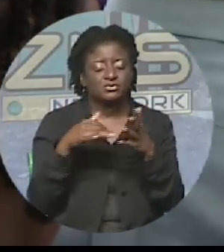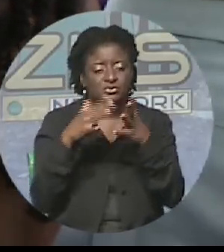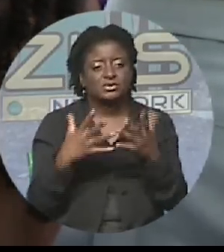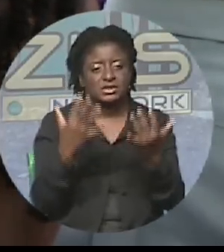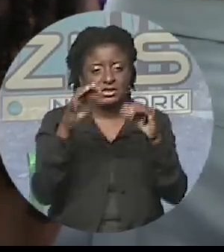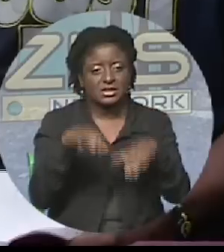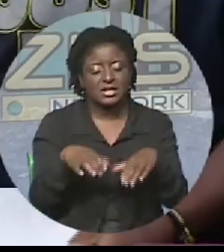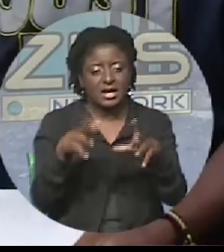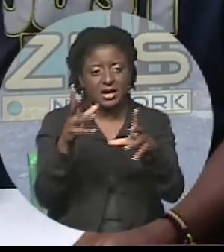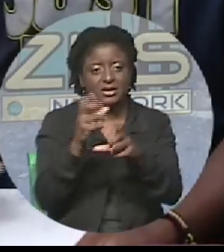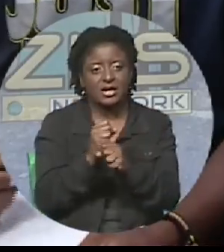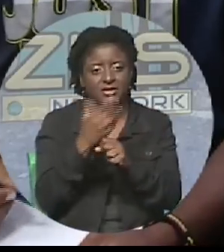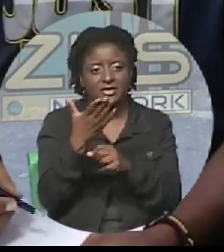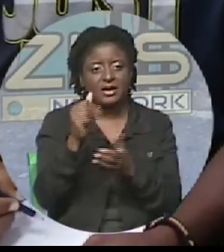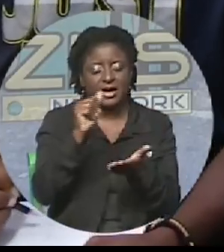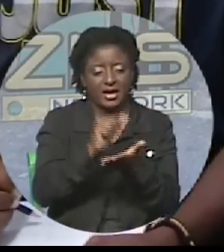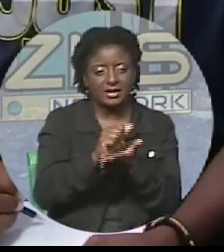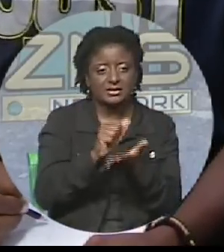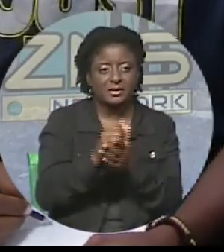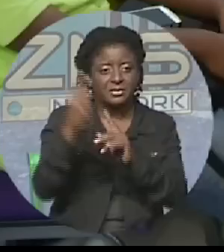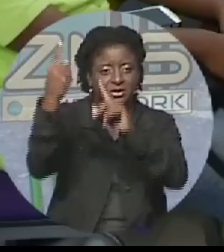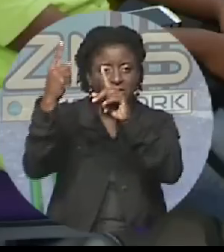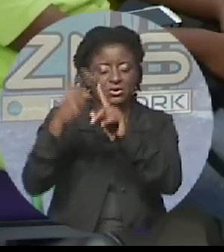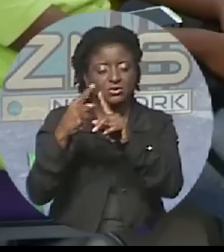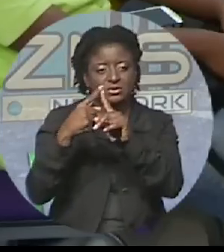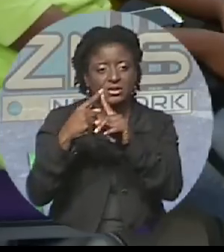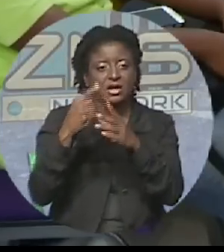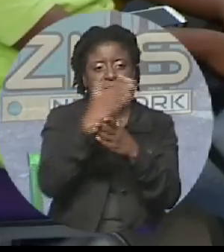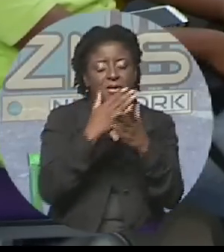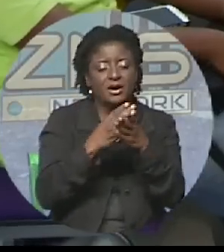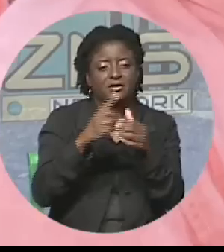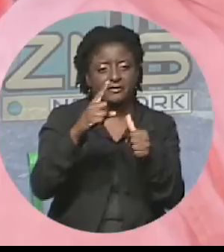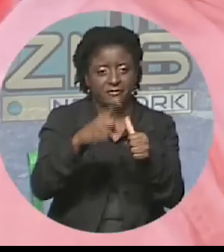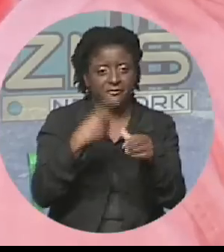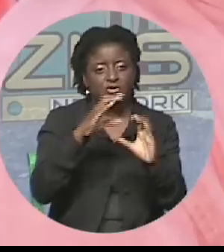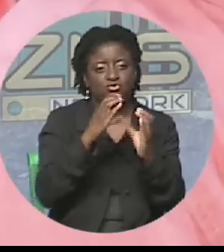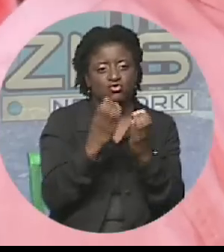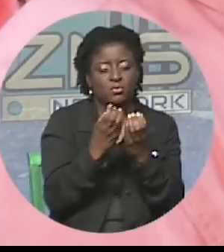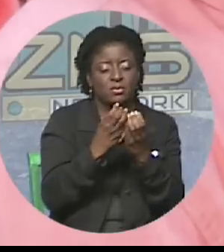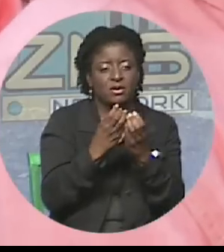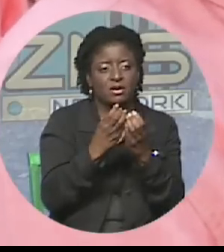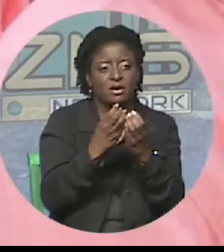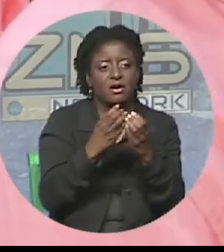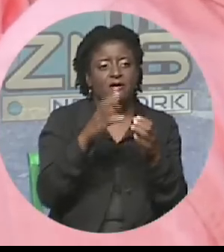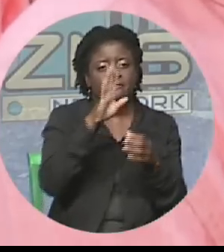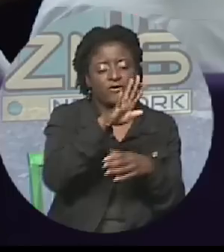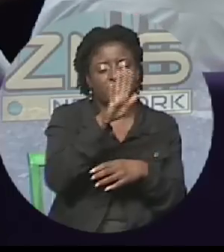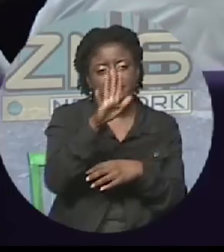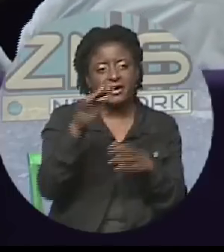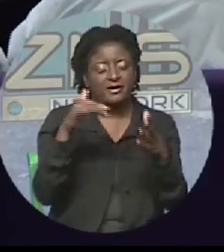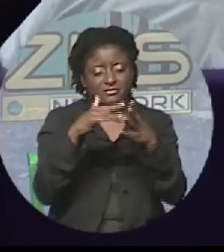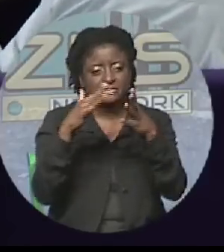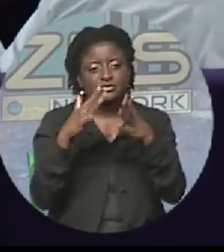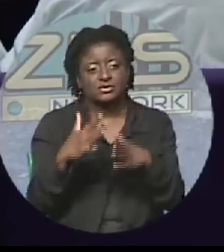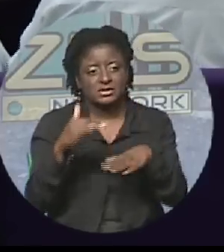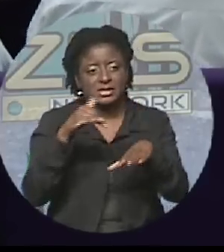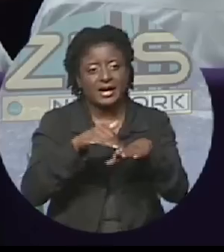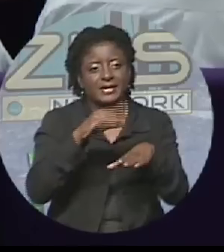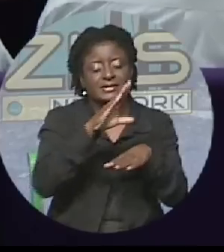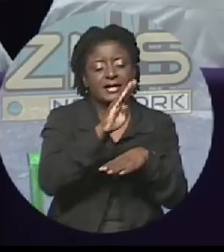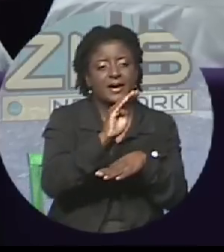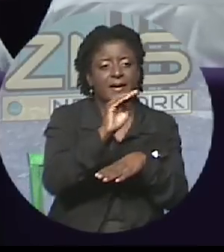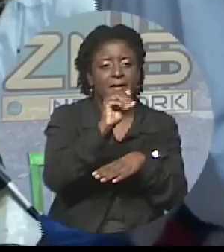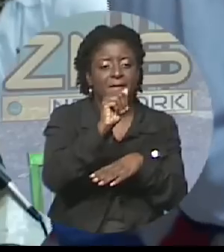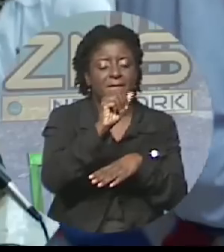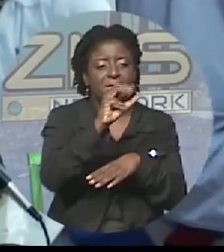goals. They're a part of the first group of 45 students embracing the new opportunities that the Bahamas Agriculture and Marine Science Institute